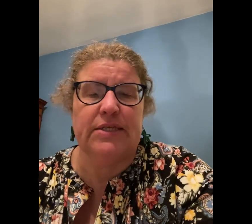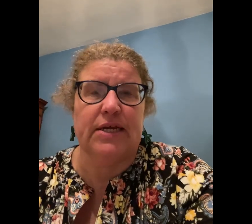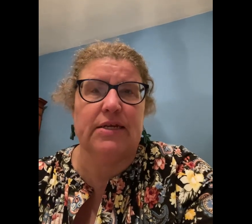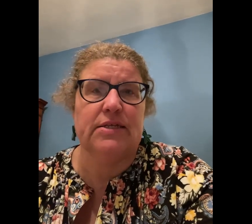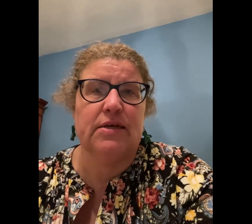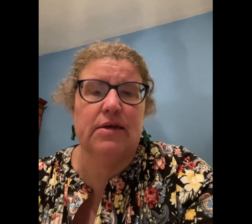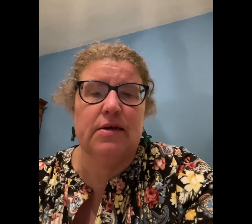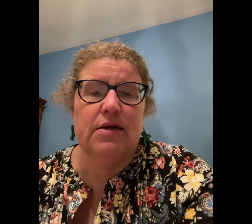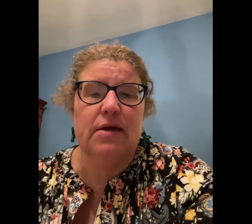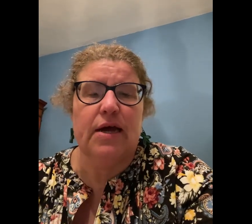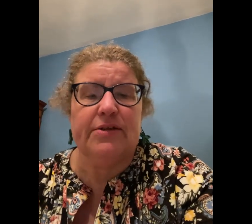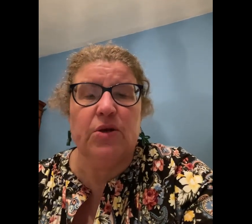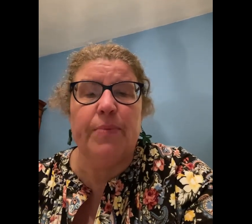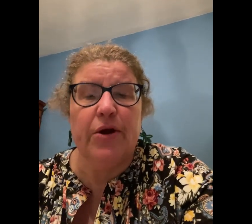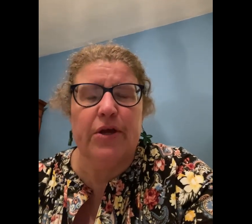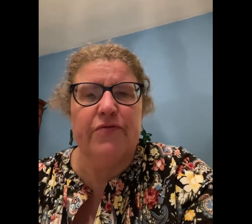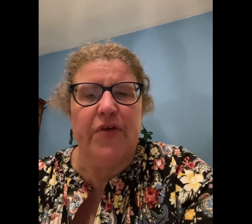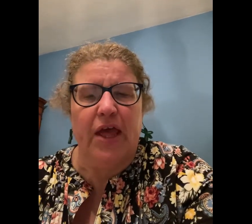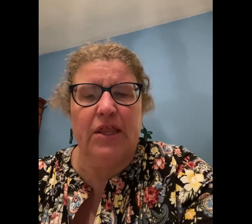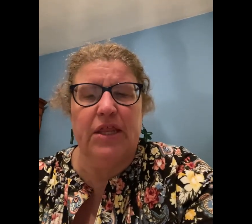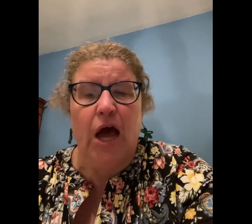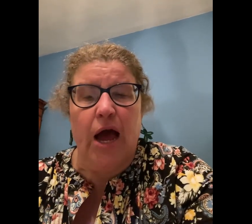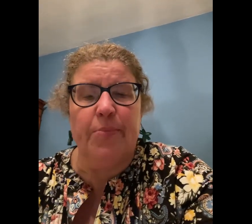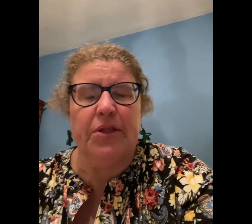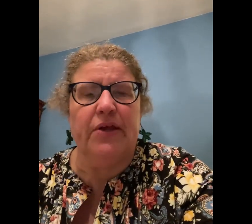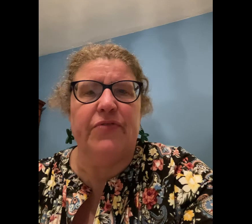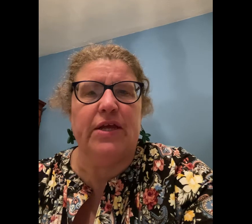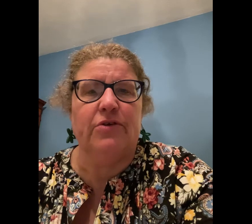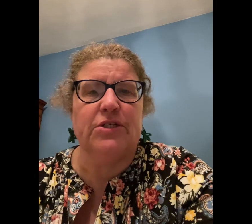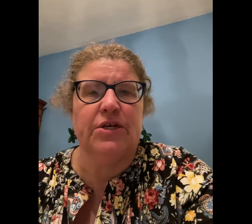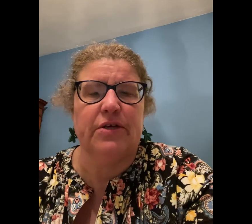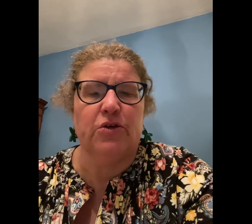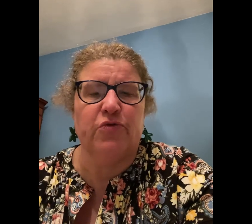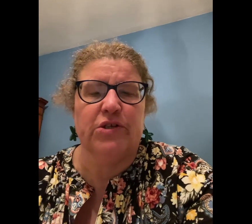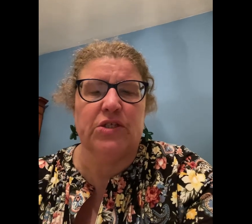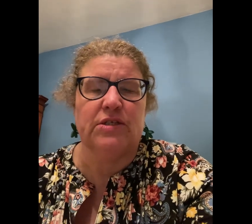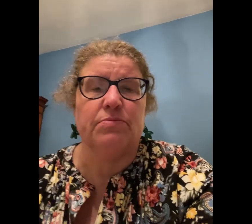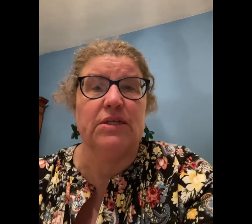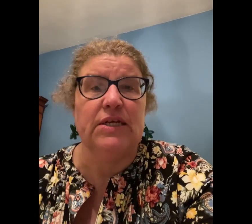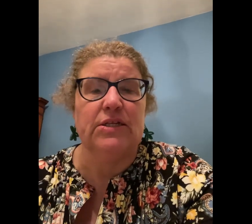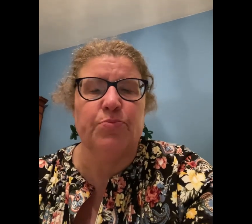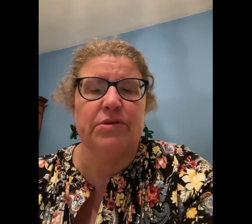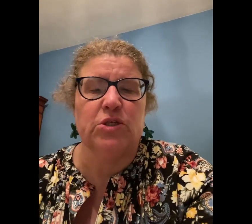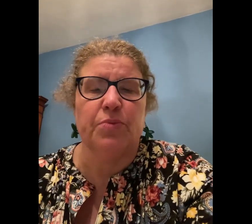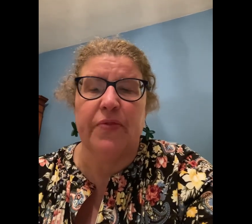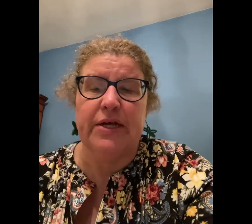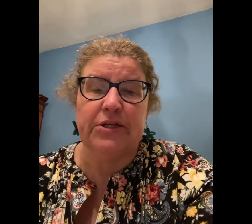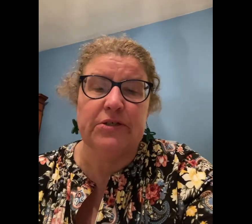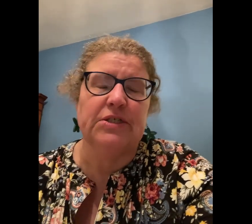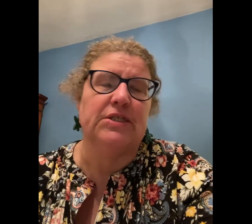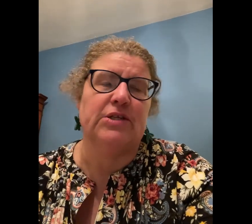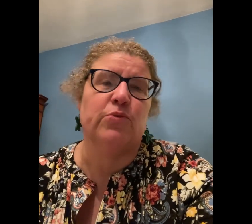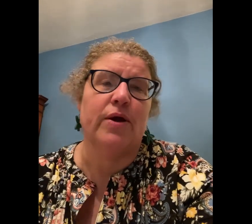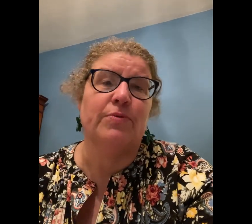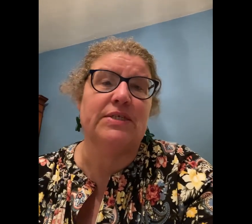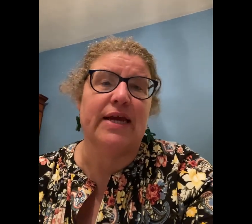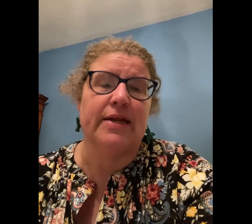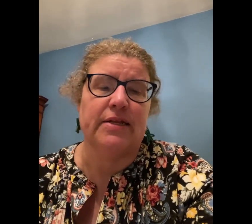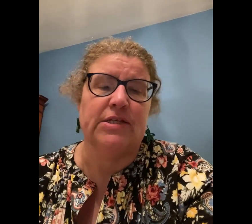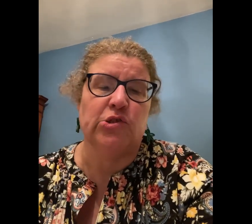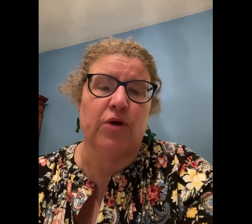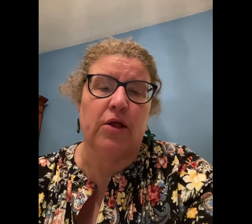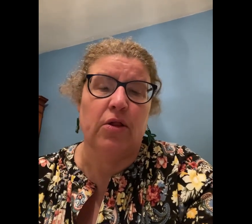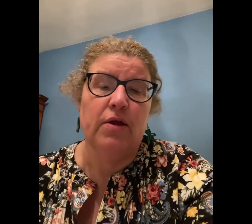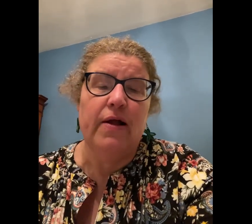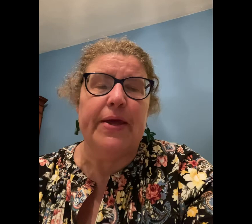to the United States. As an American faith, I believe that Unitarian Universalism needs a principle that clearly states where we